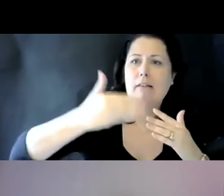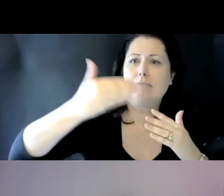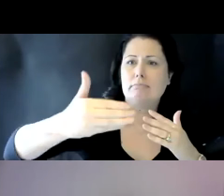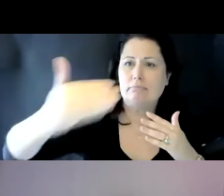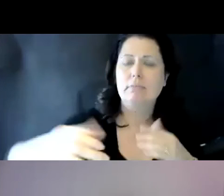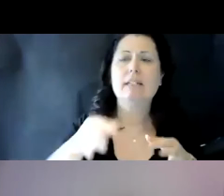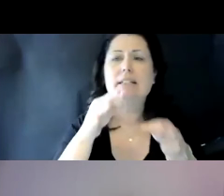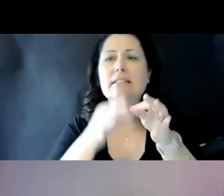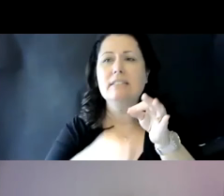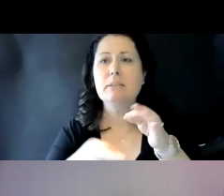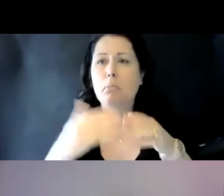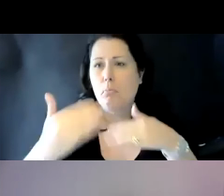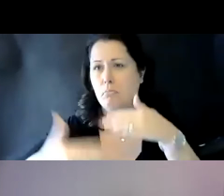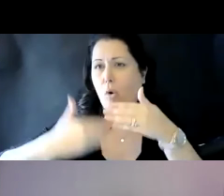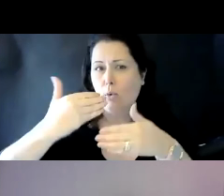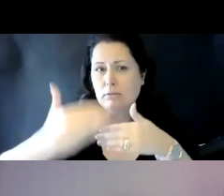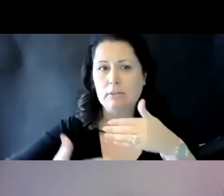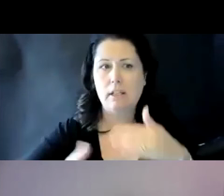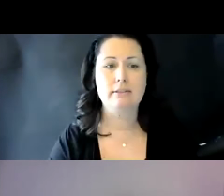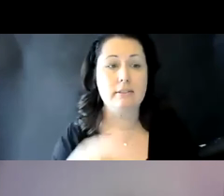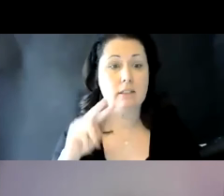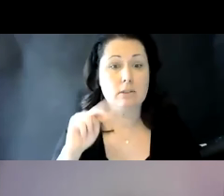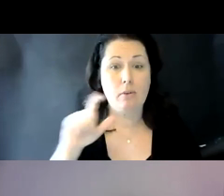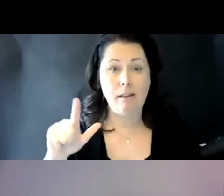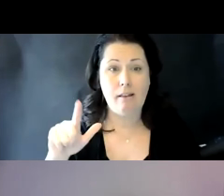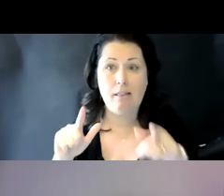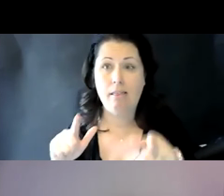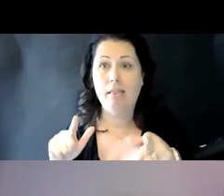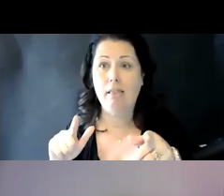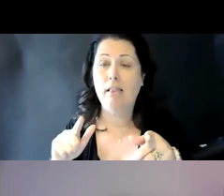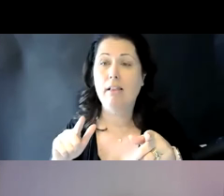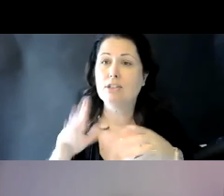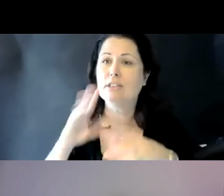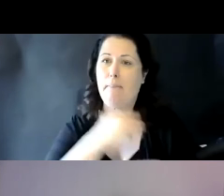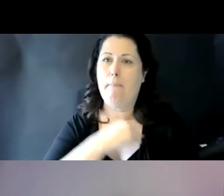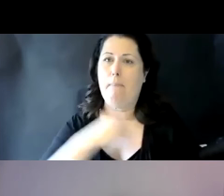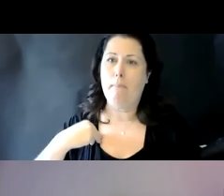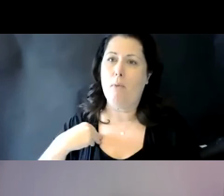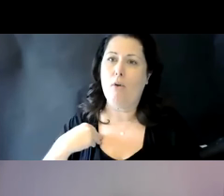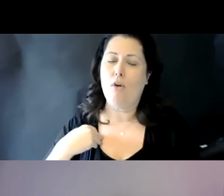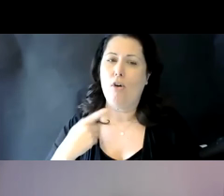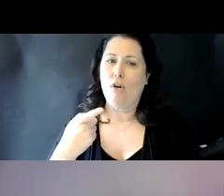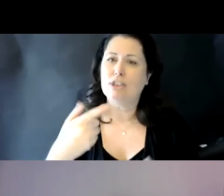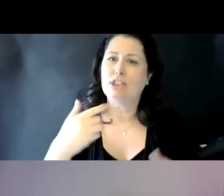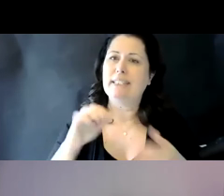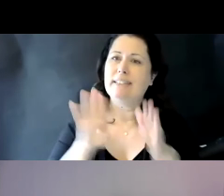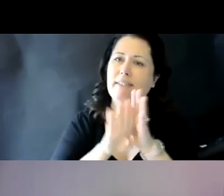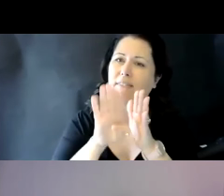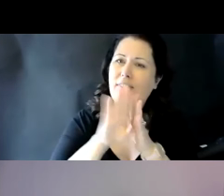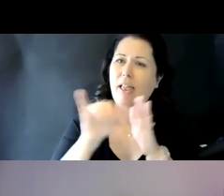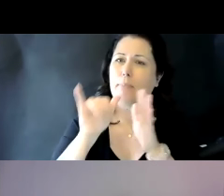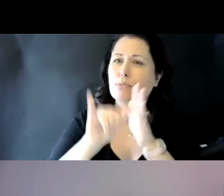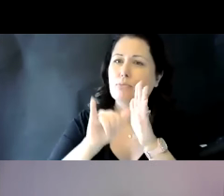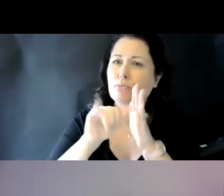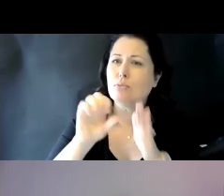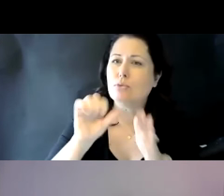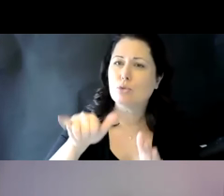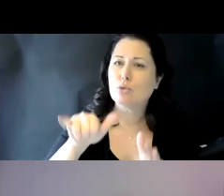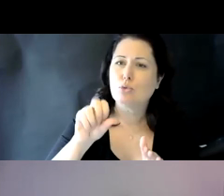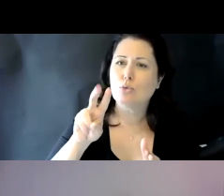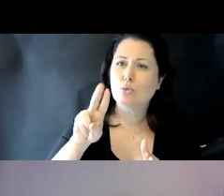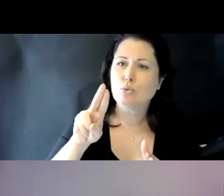process. Mel, who's a member of our service user group, very kindly has done a YouTube video for us, if anybody wants to actually see